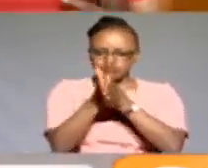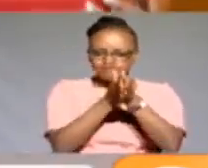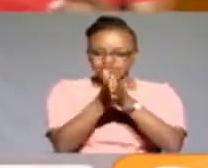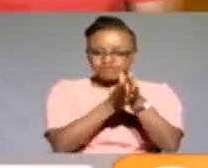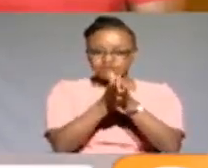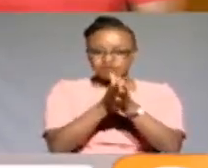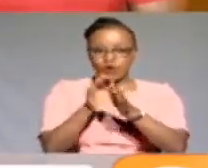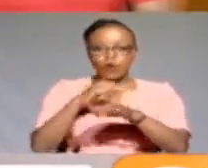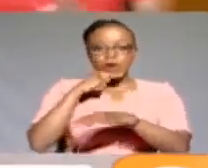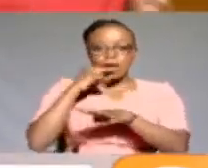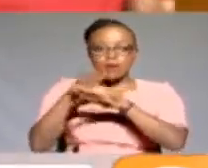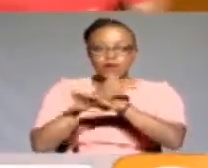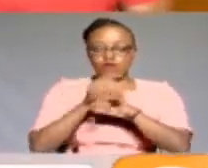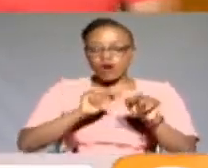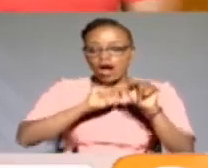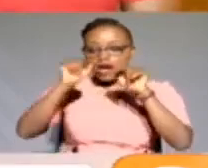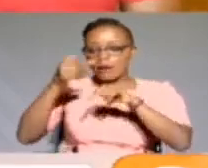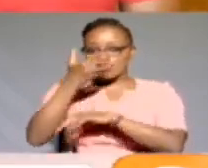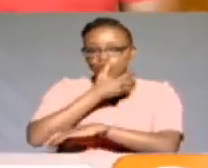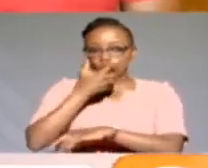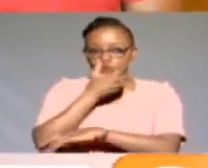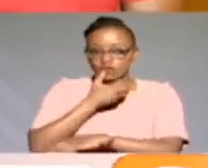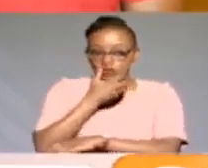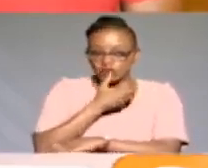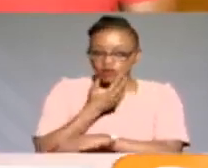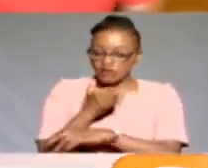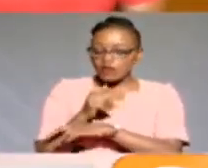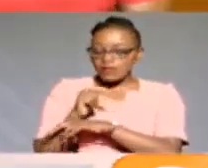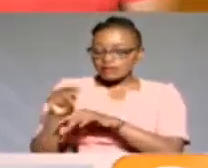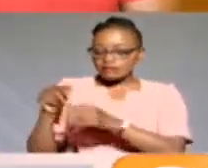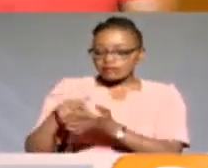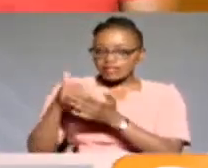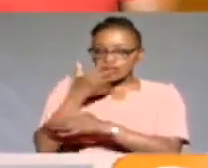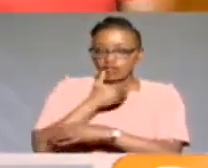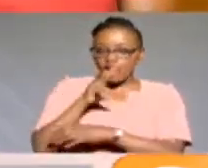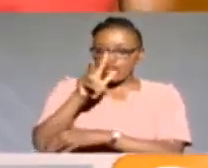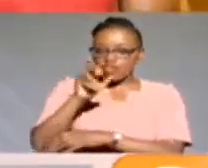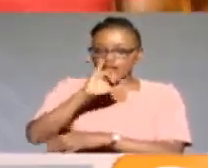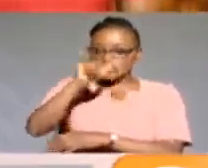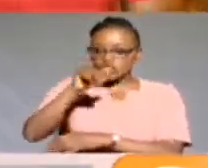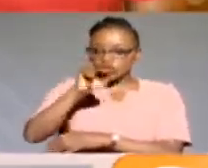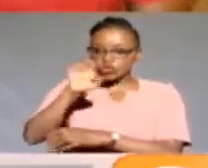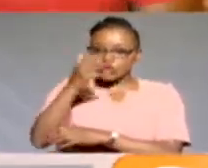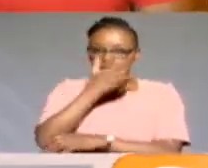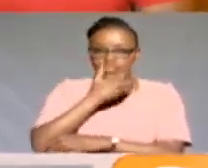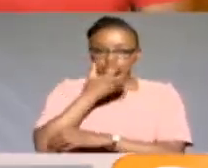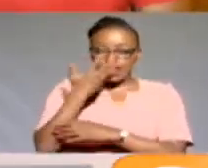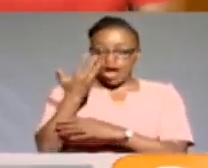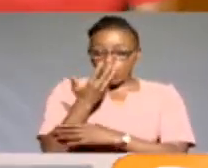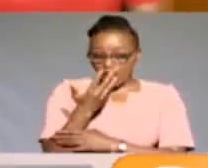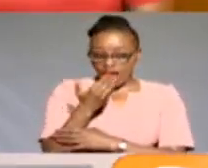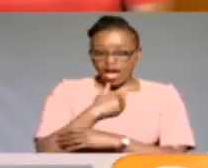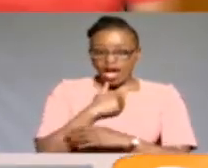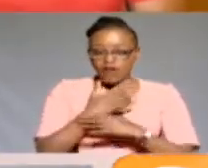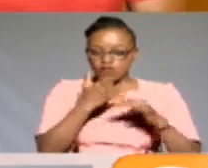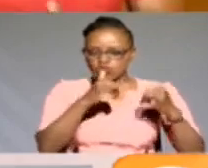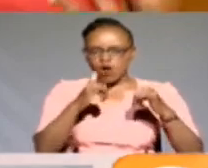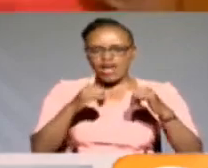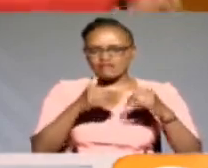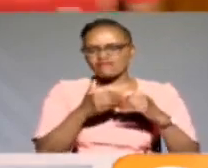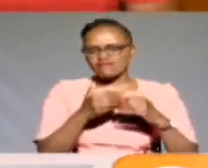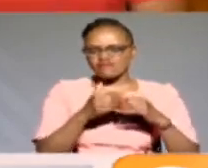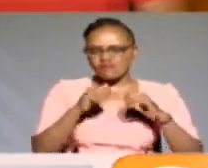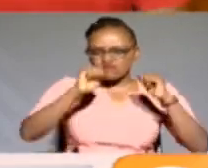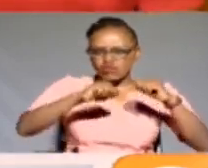earlier, heading into the stadium. They'll be sitting on the south side of the stadium. This is called the 30 June Stadium, where they'll be, of course, trying as much as possible